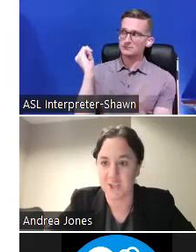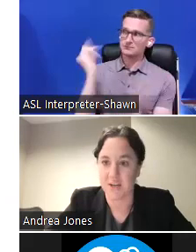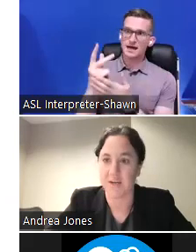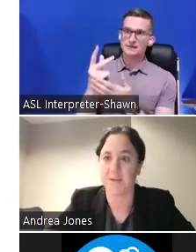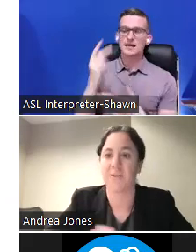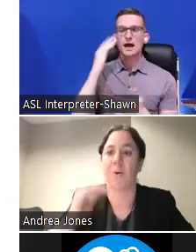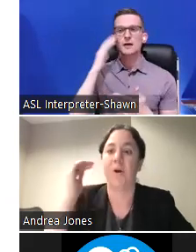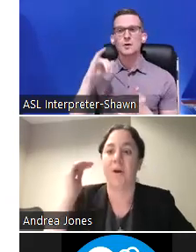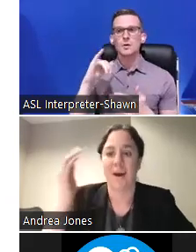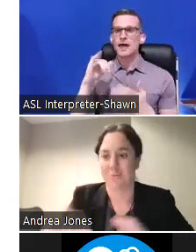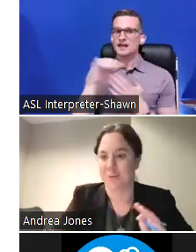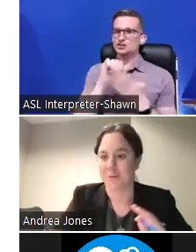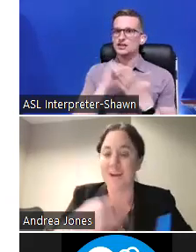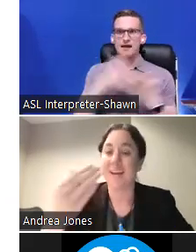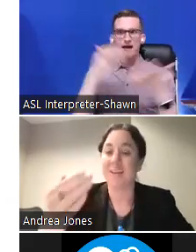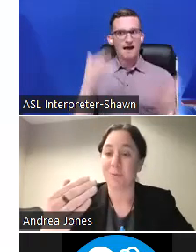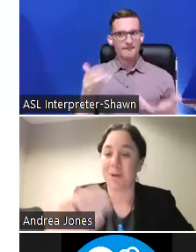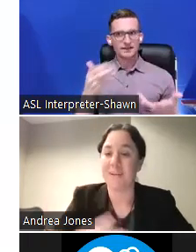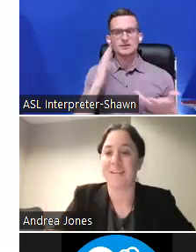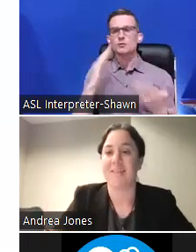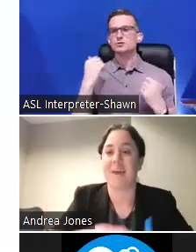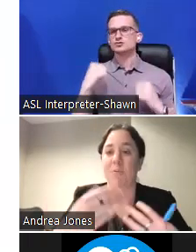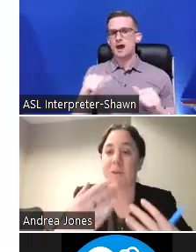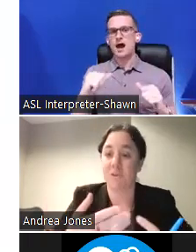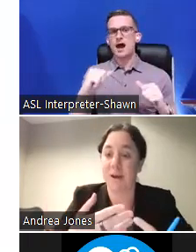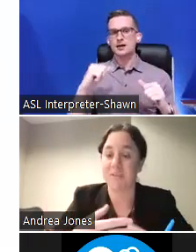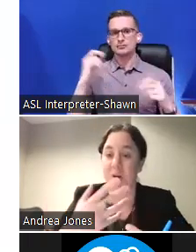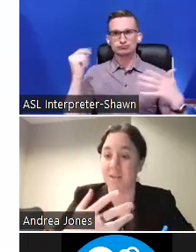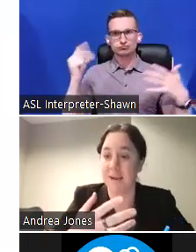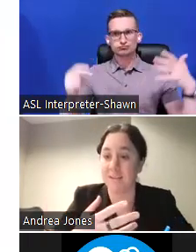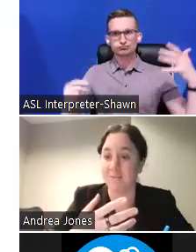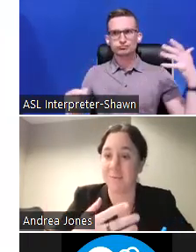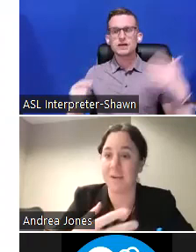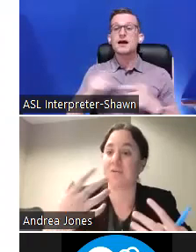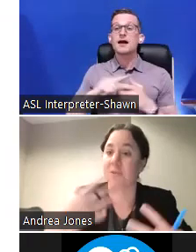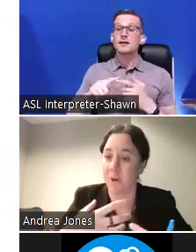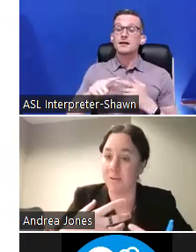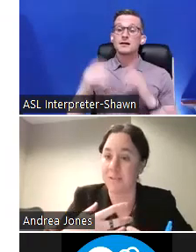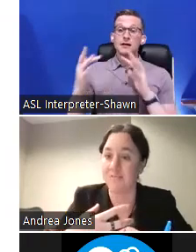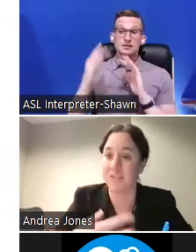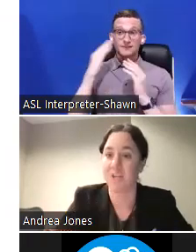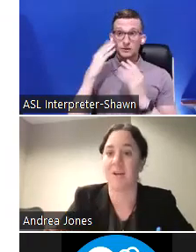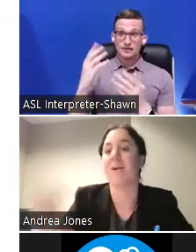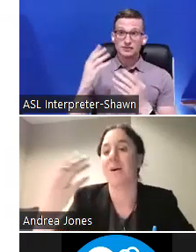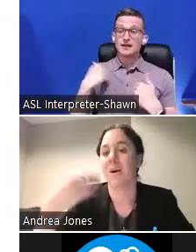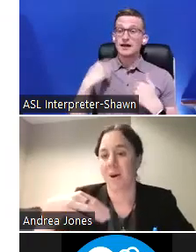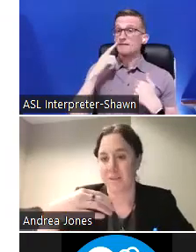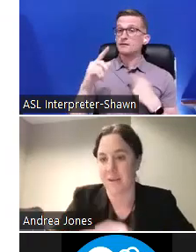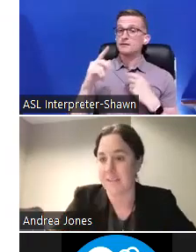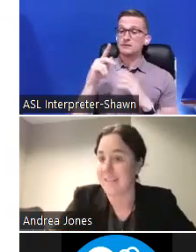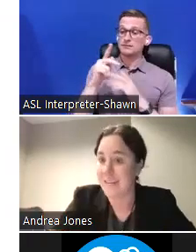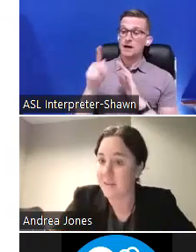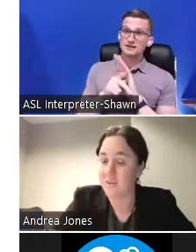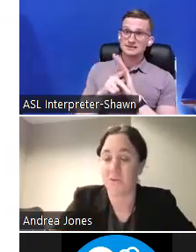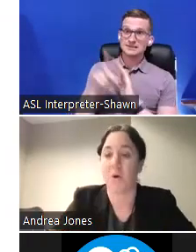packed agenda, so I will try to get through it. And then we do have some contact information for the policy division on the